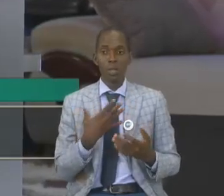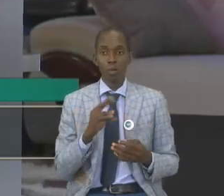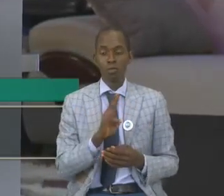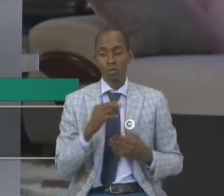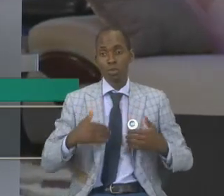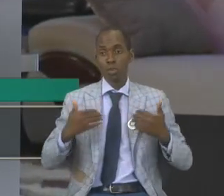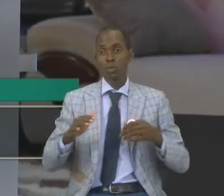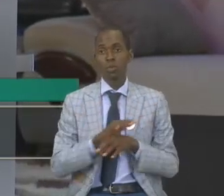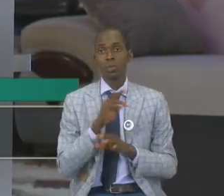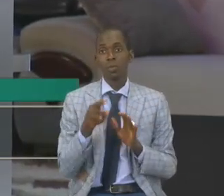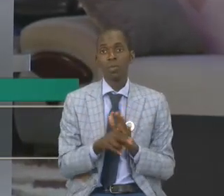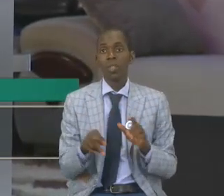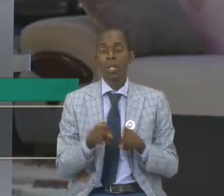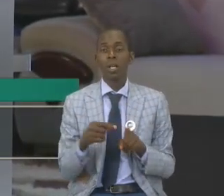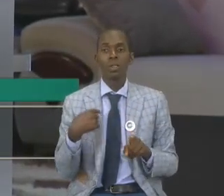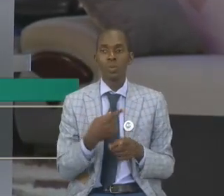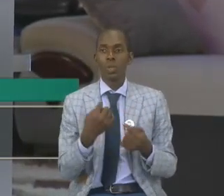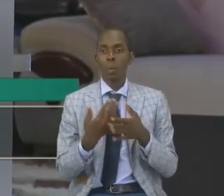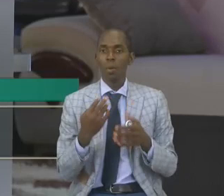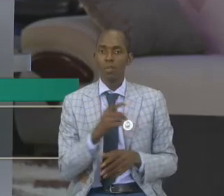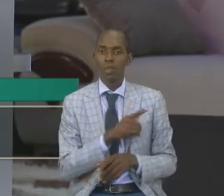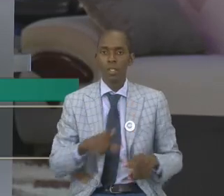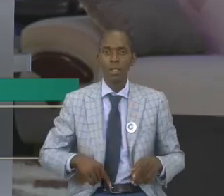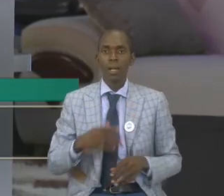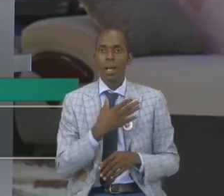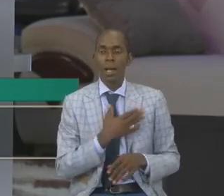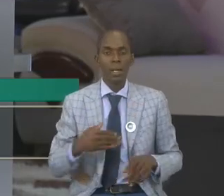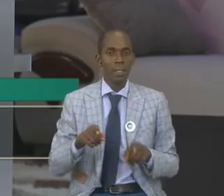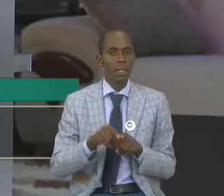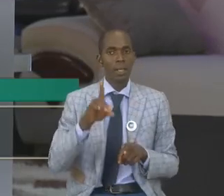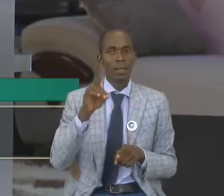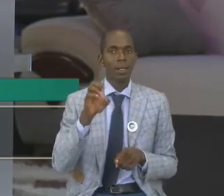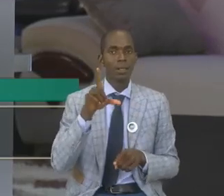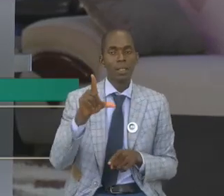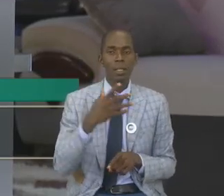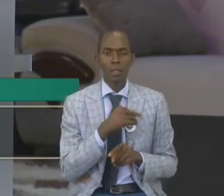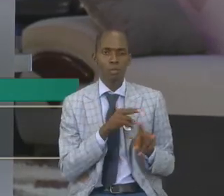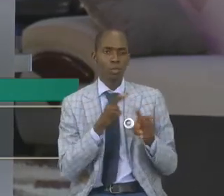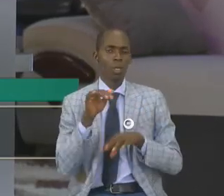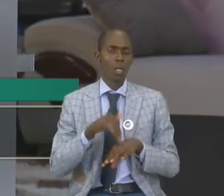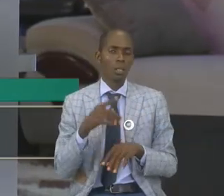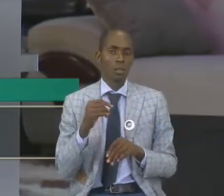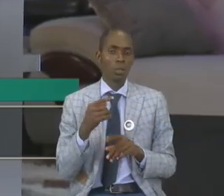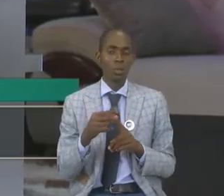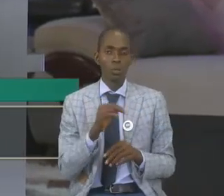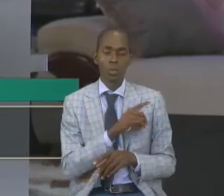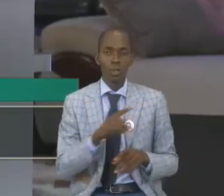do for us as we come before the Lord, and like Daniel, and we look up to the Lord and we claim the promises of God. The Lord will renew